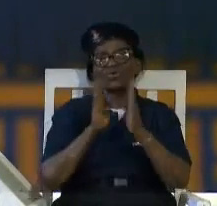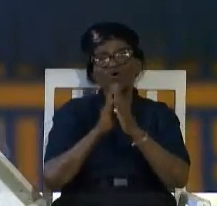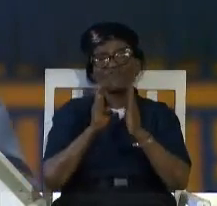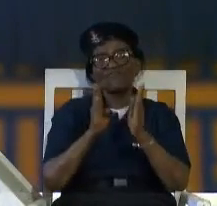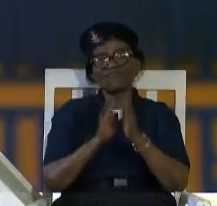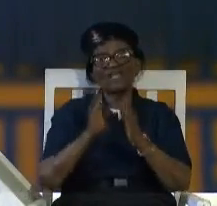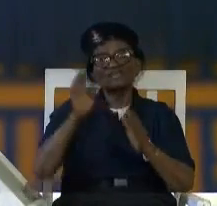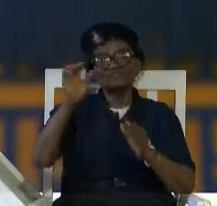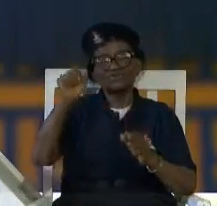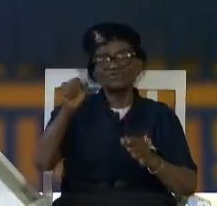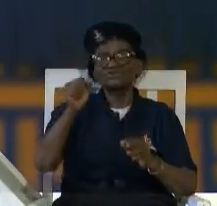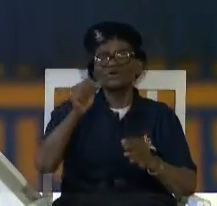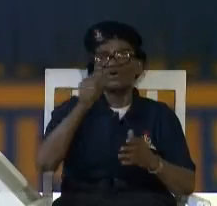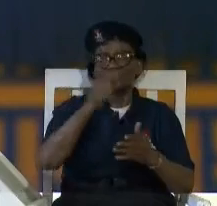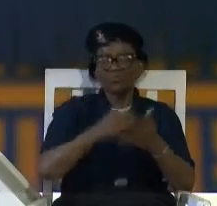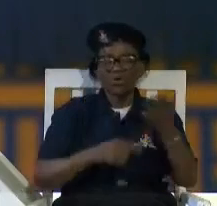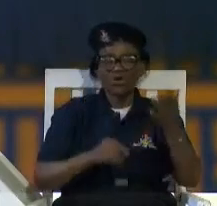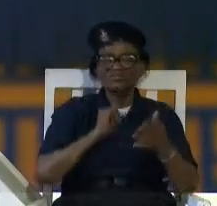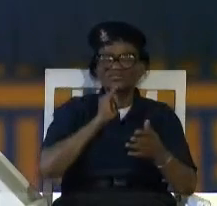What's the idea?